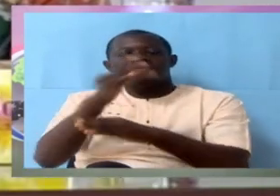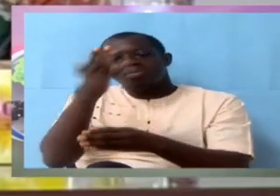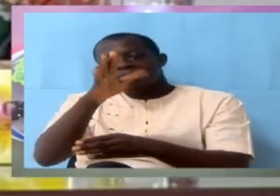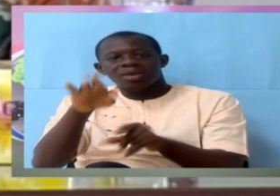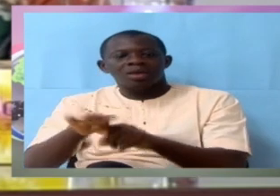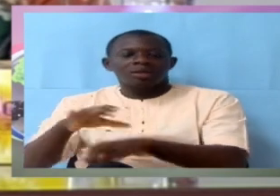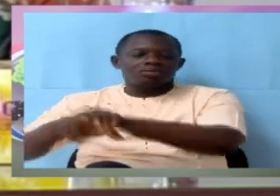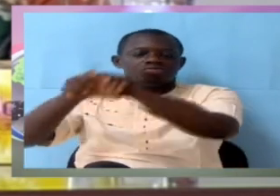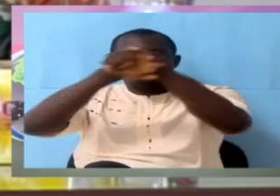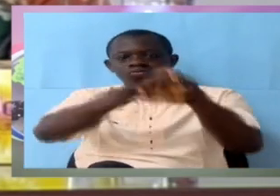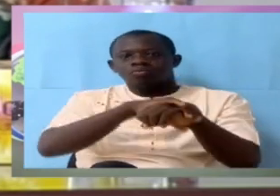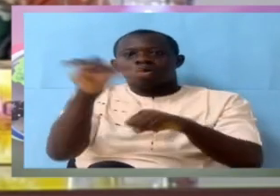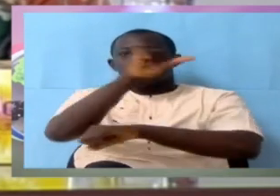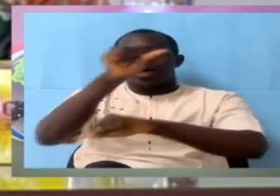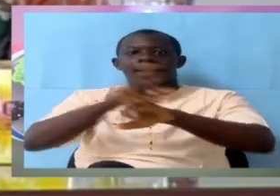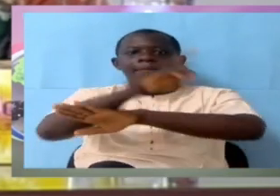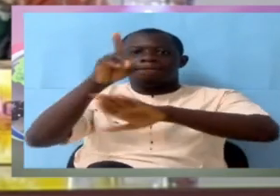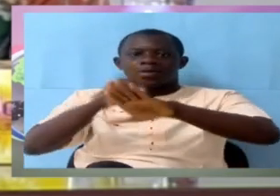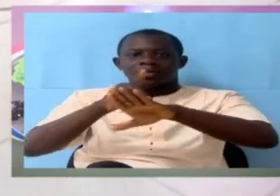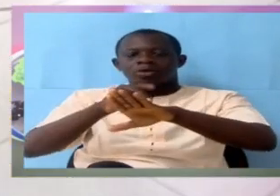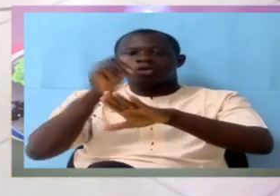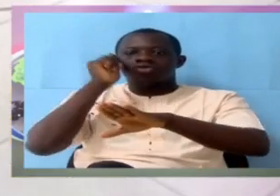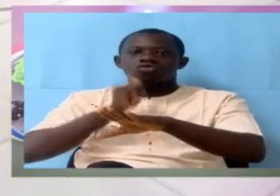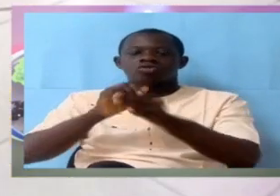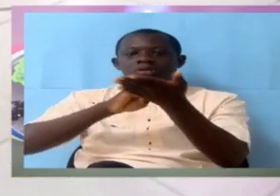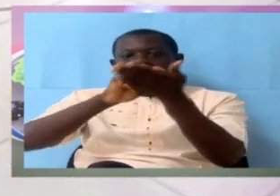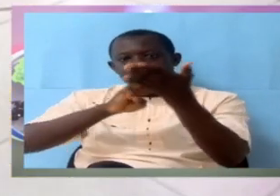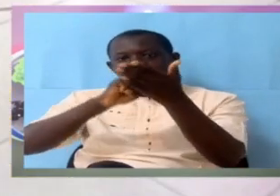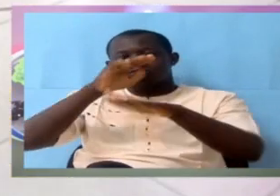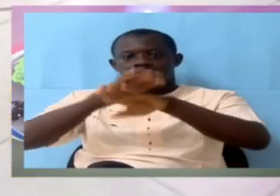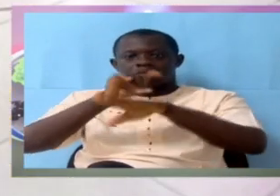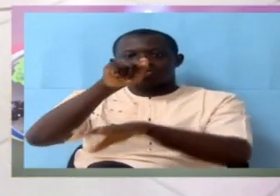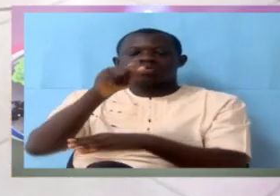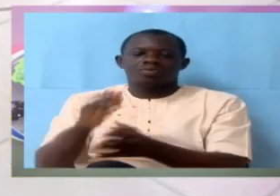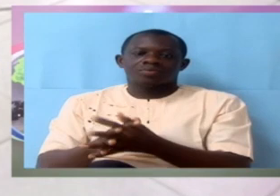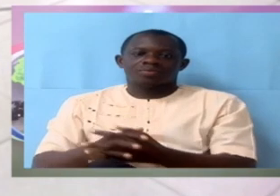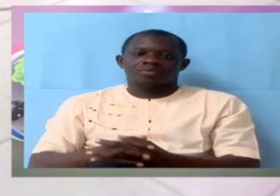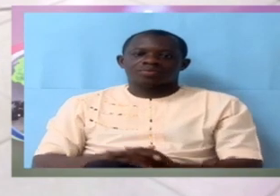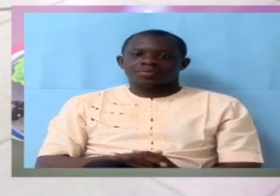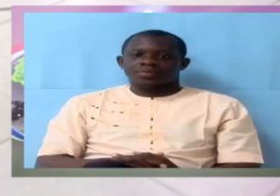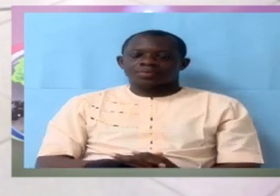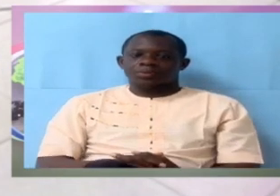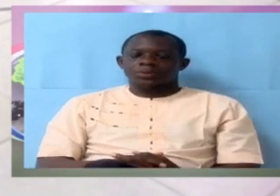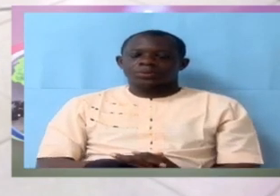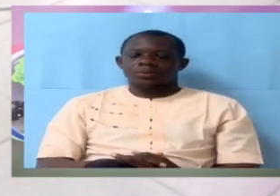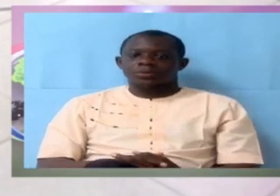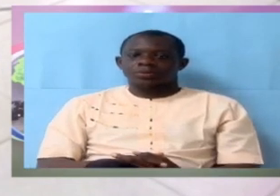for this admission of the medication on you? Dingira ko tan do be jela ba yal samba dame do ba yesamba dame do pour kay boro di la ba.